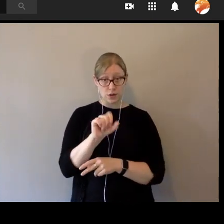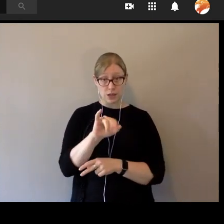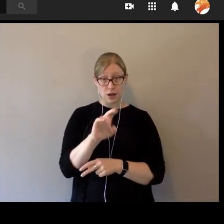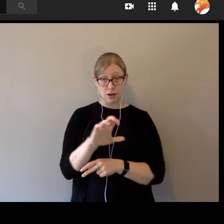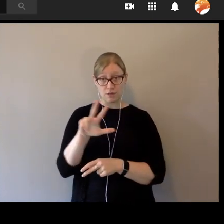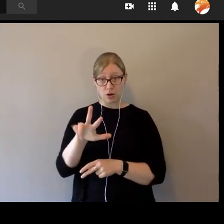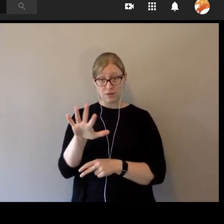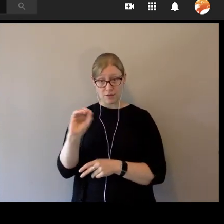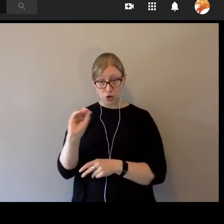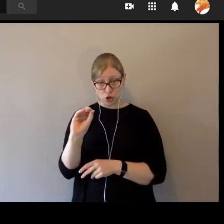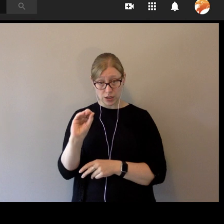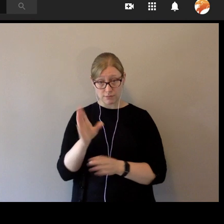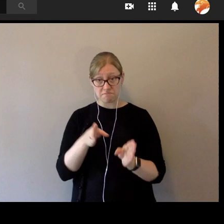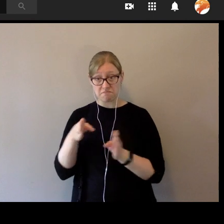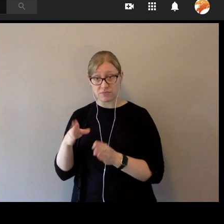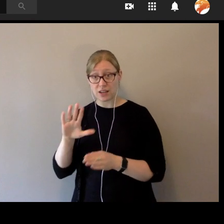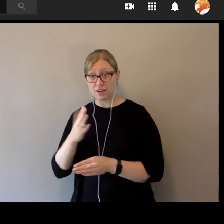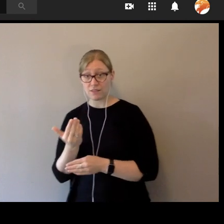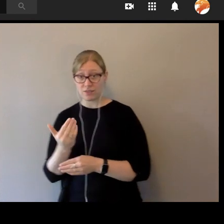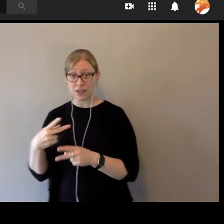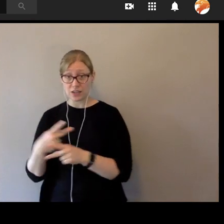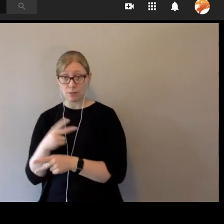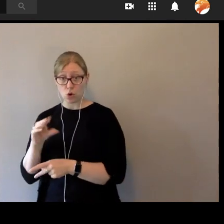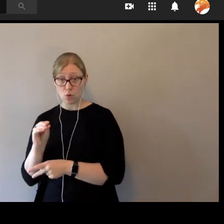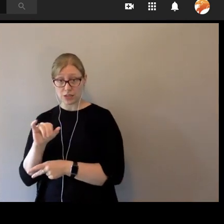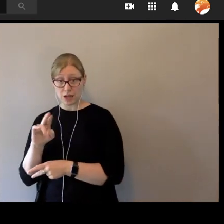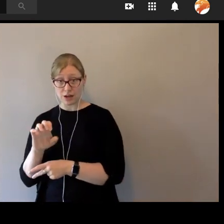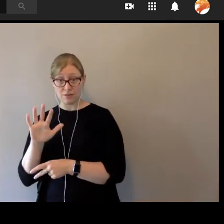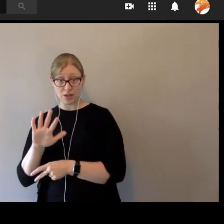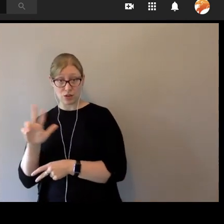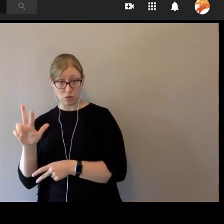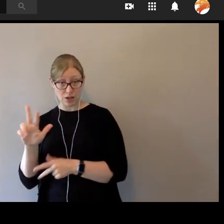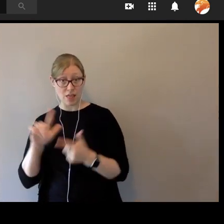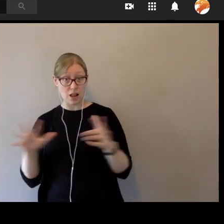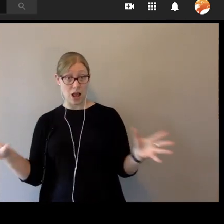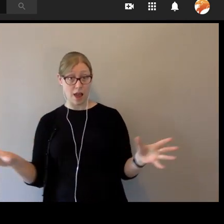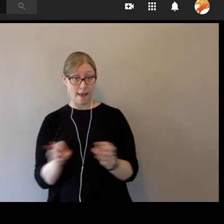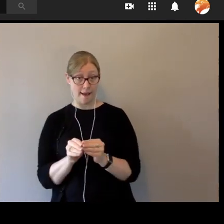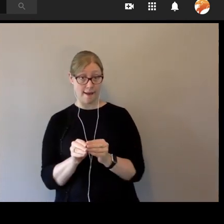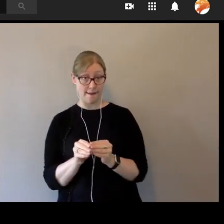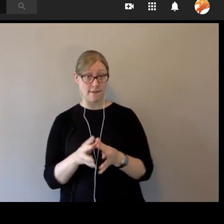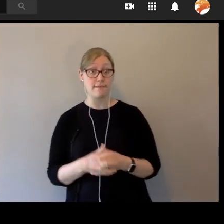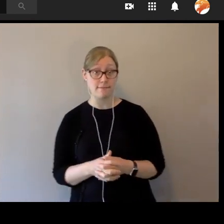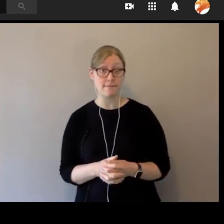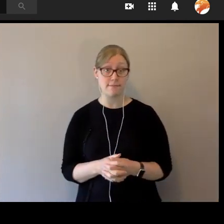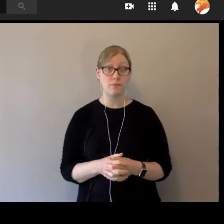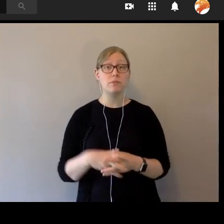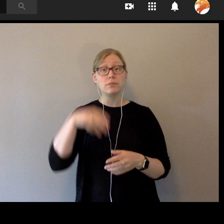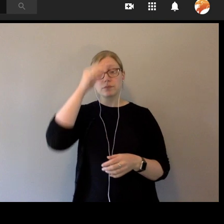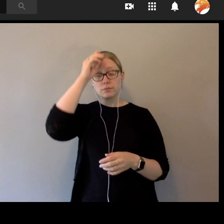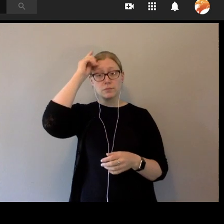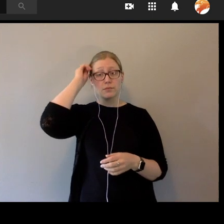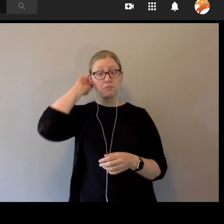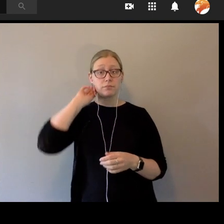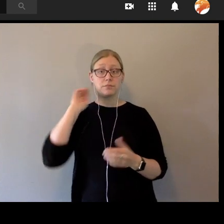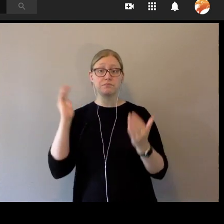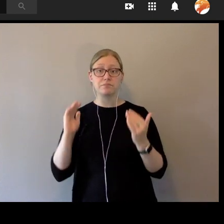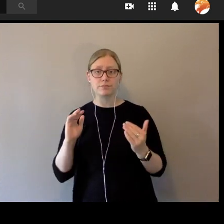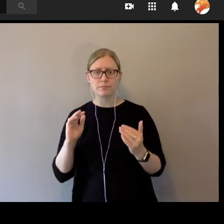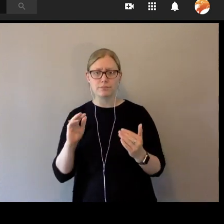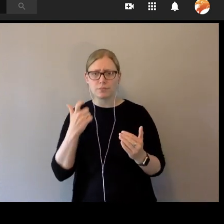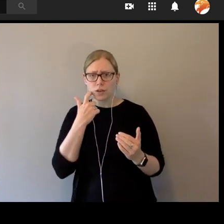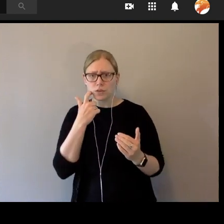degrees and 15 times the cosine of 53, and then I'm going to add those together. And I just noticed that one